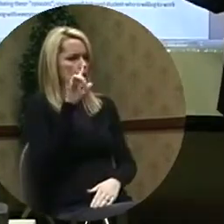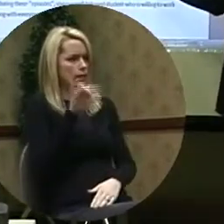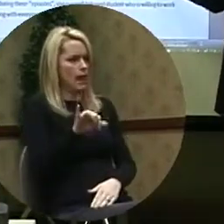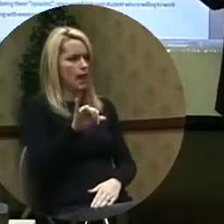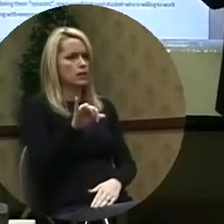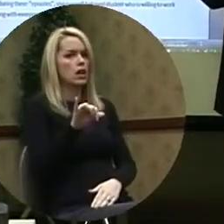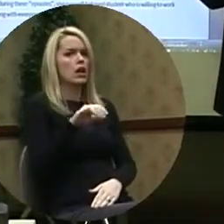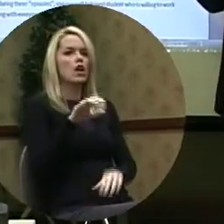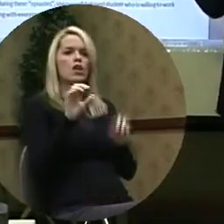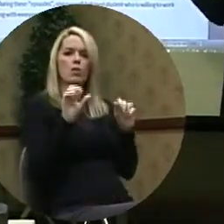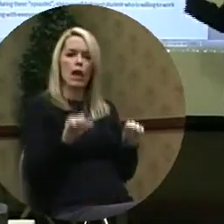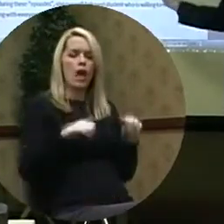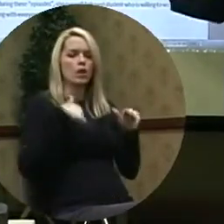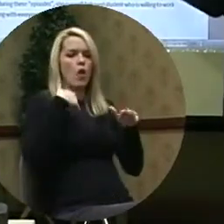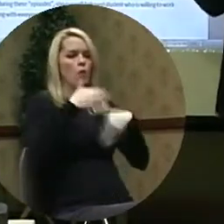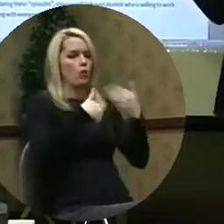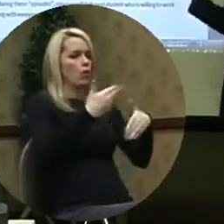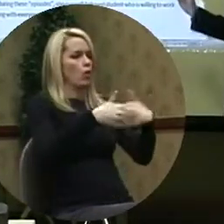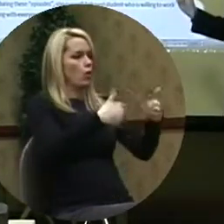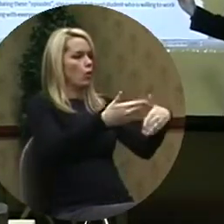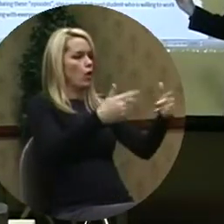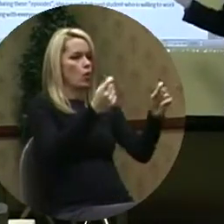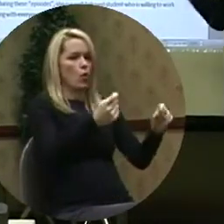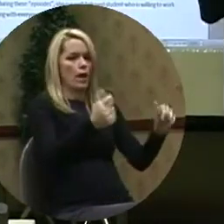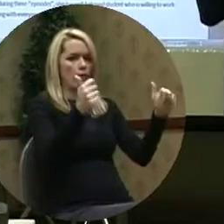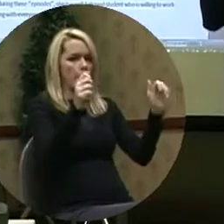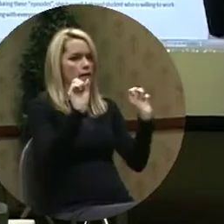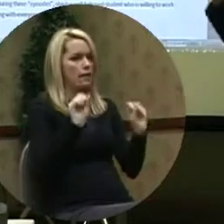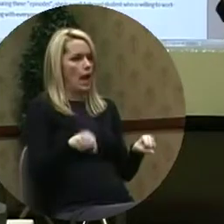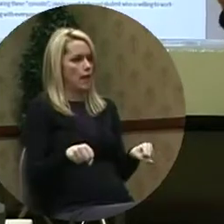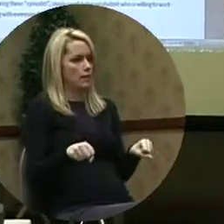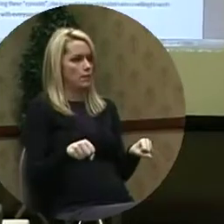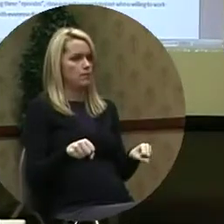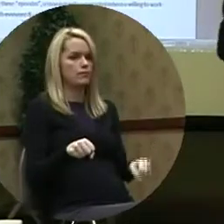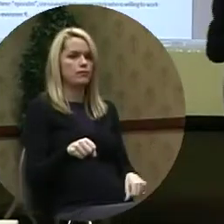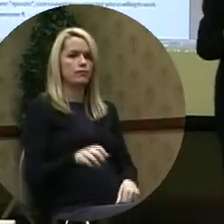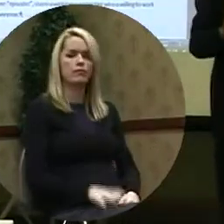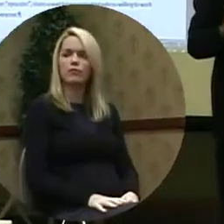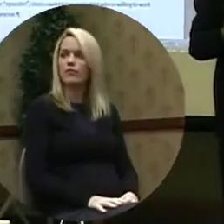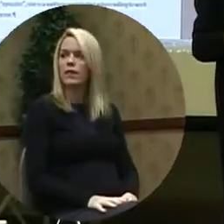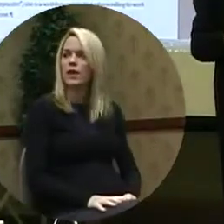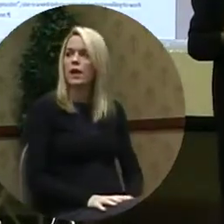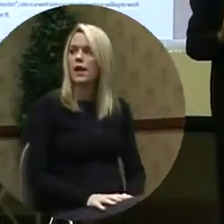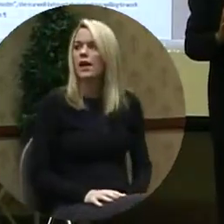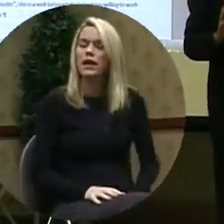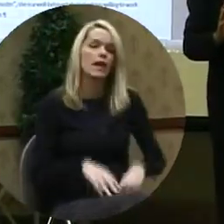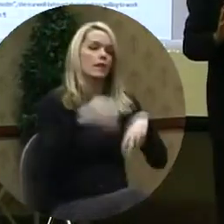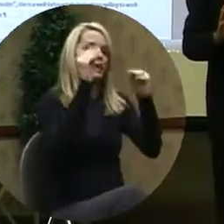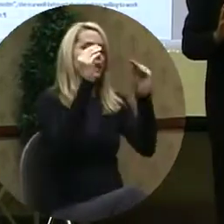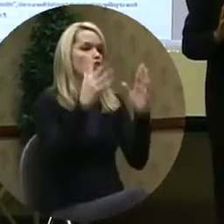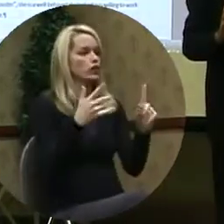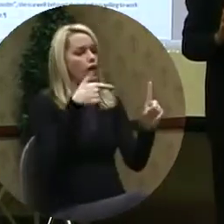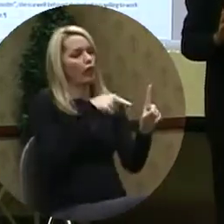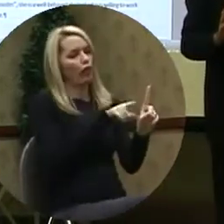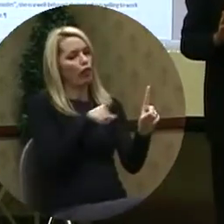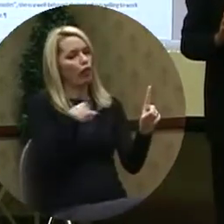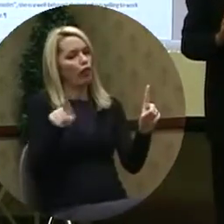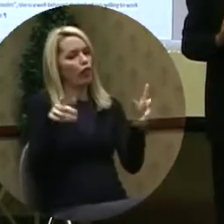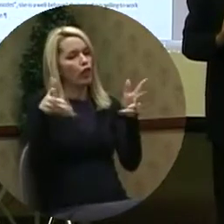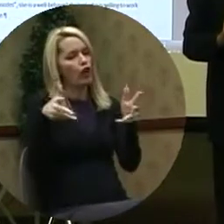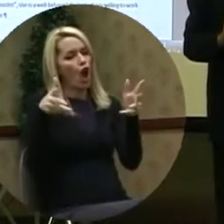move through this process pretty quickly. If they're still stuck in talking about a lot of other things, it's going to move